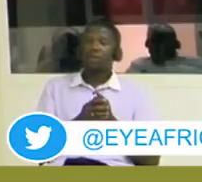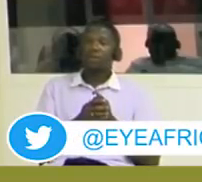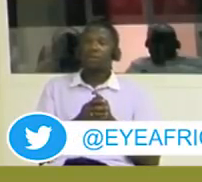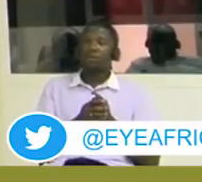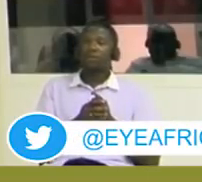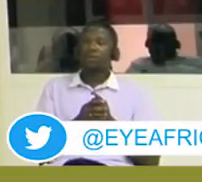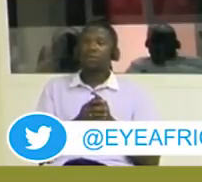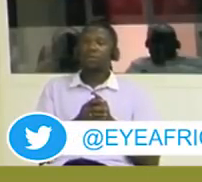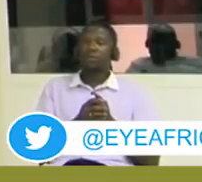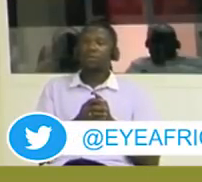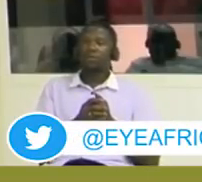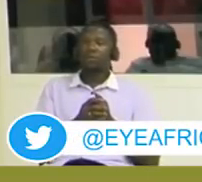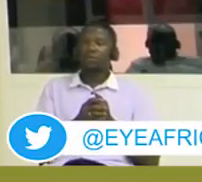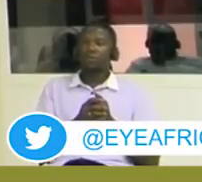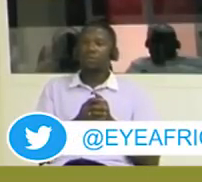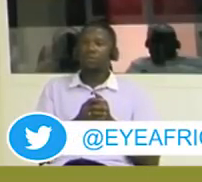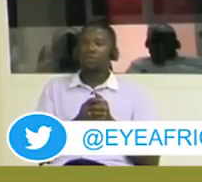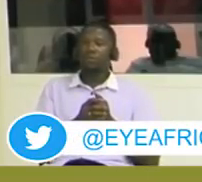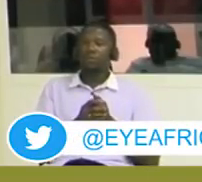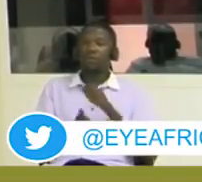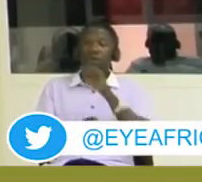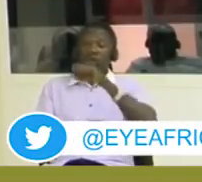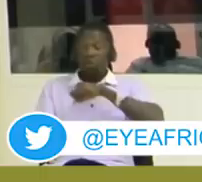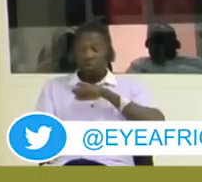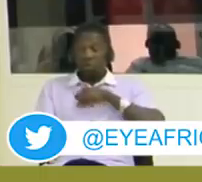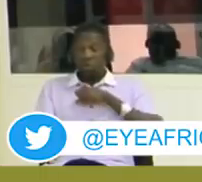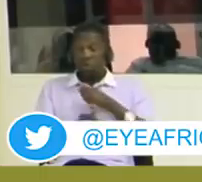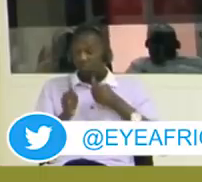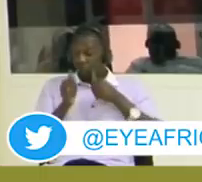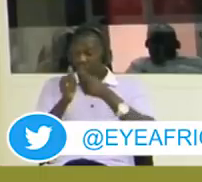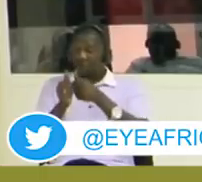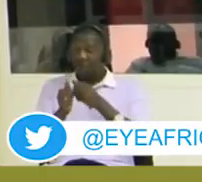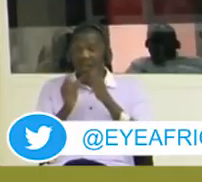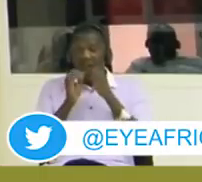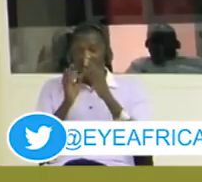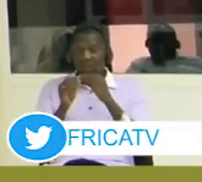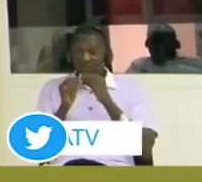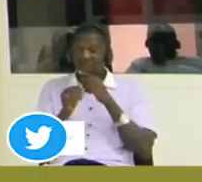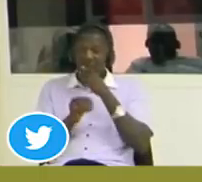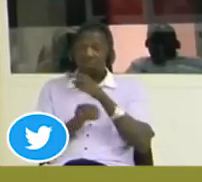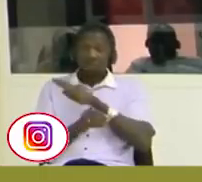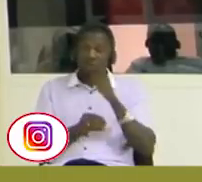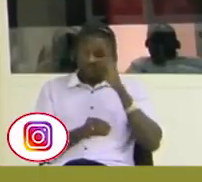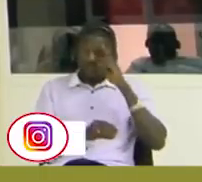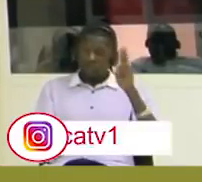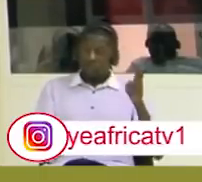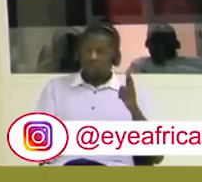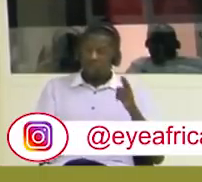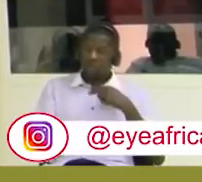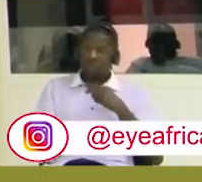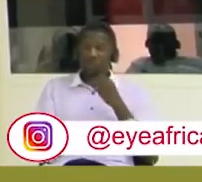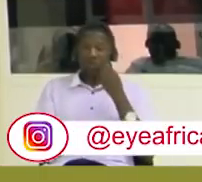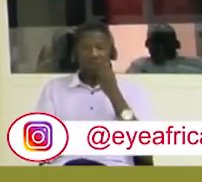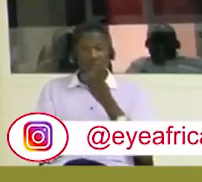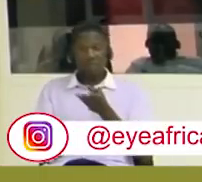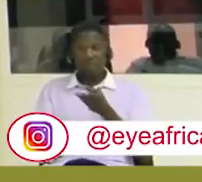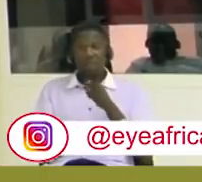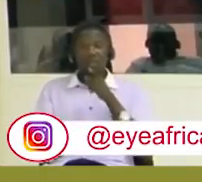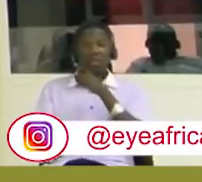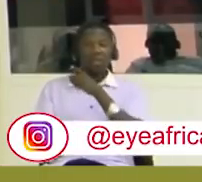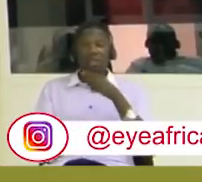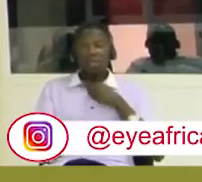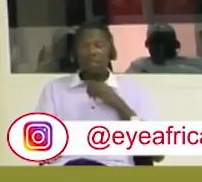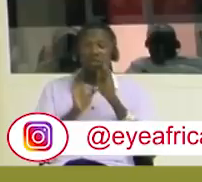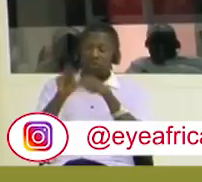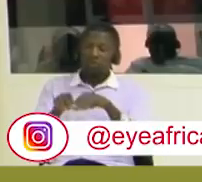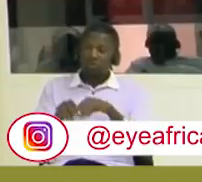Unquote. Your own orderly said you did not go home as you suggest. He dropped you